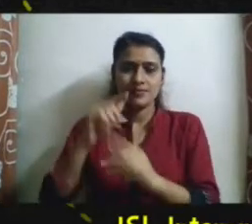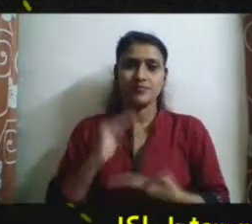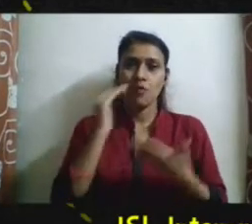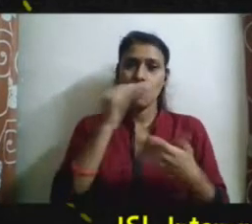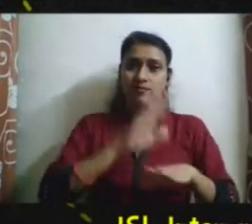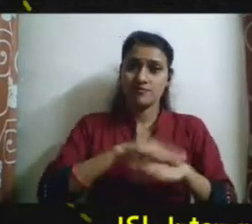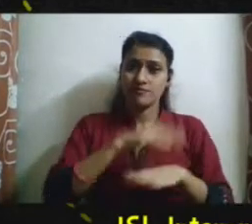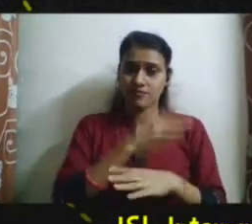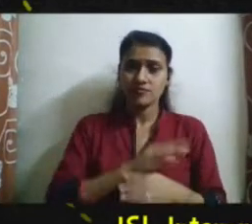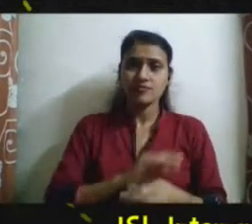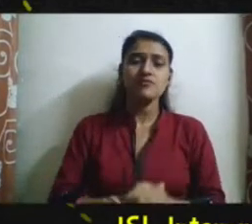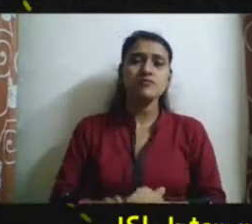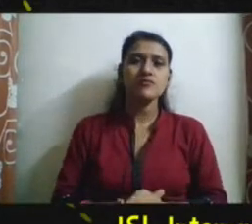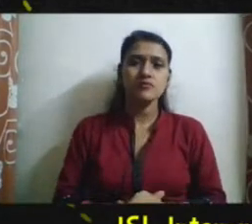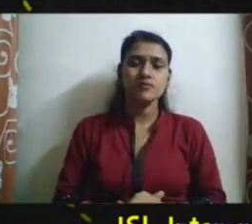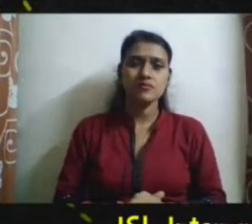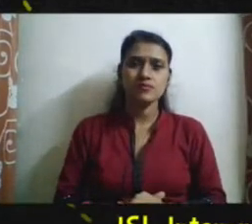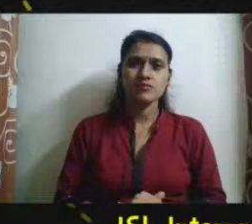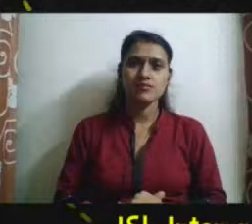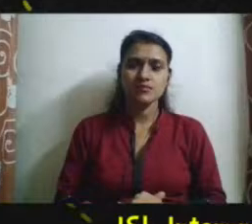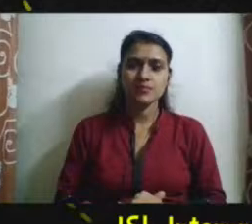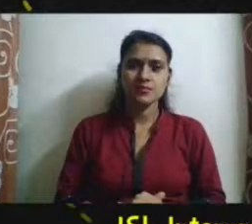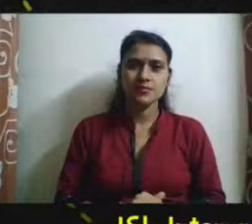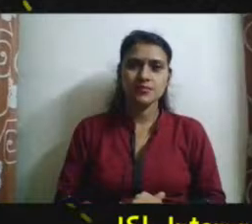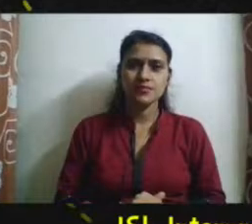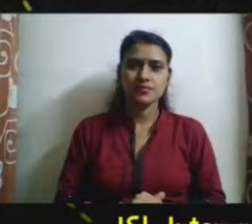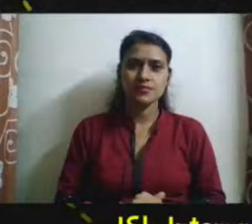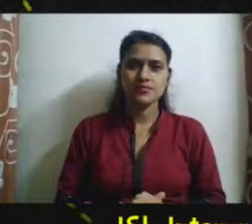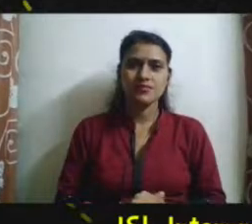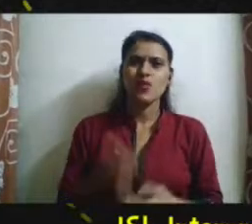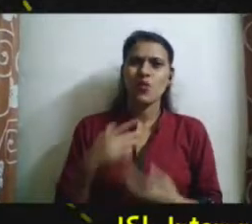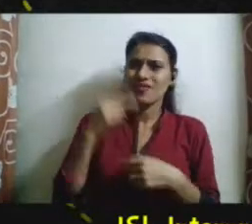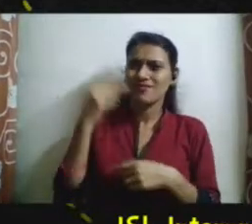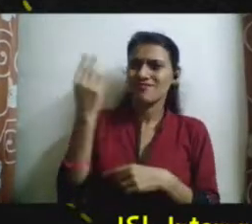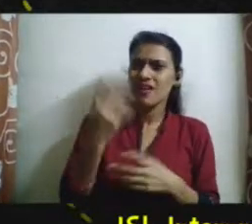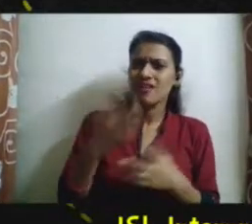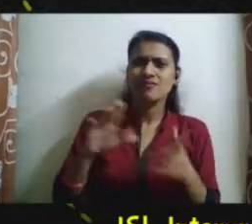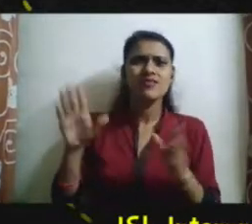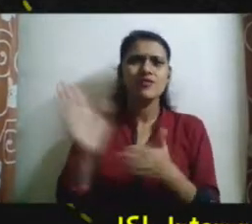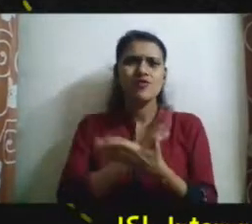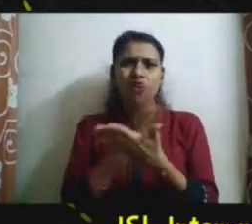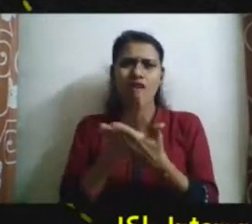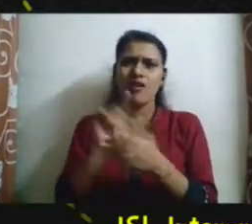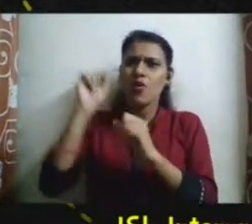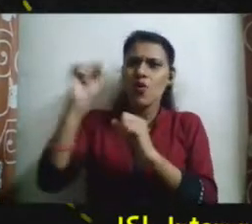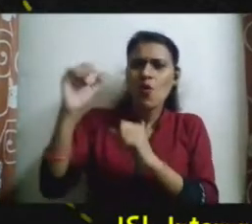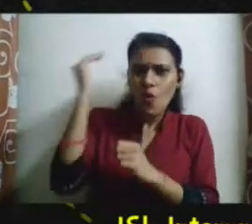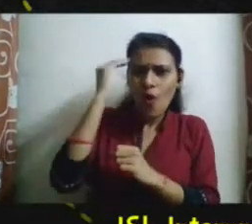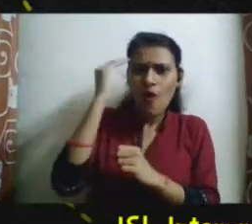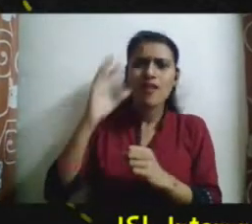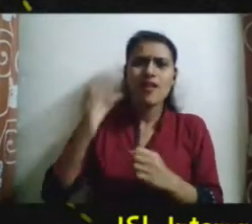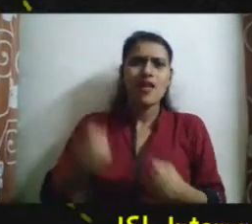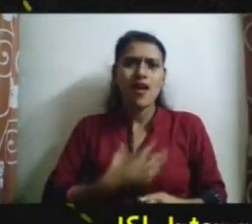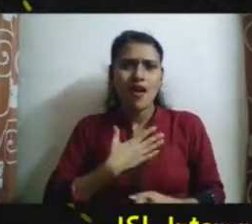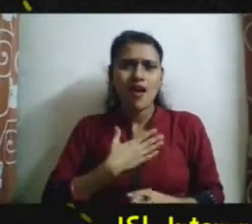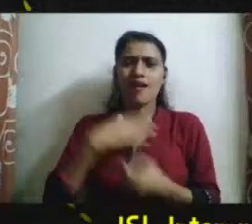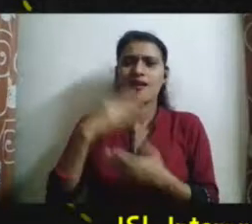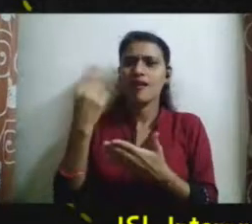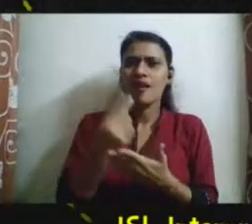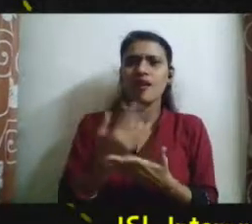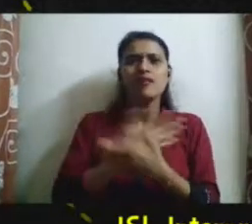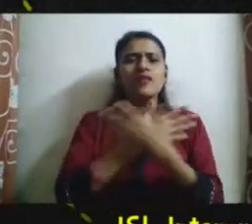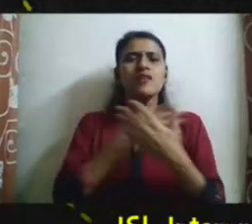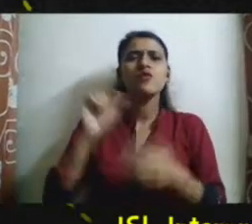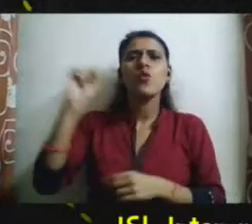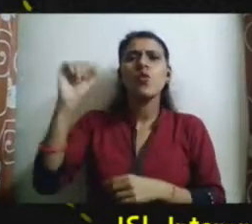she embodies what it can be for us to watch an artist and think about knowledge and life and pleasure and art.